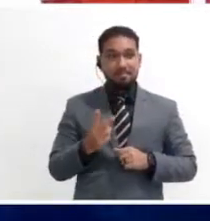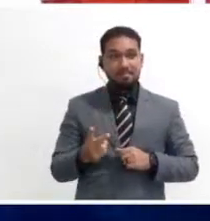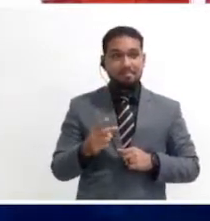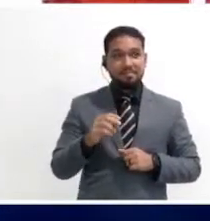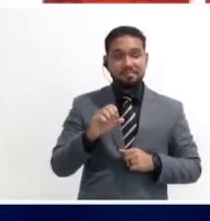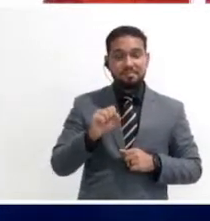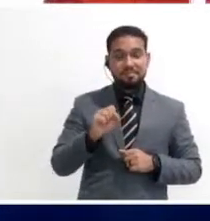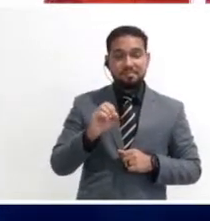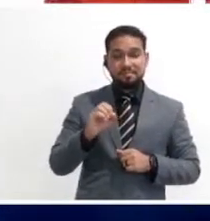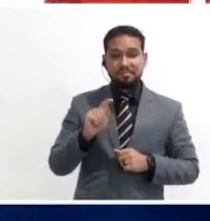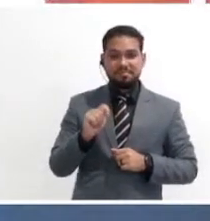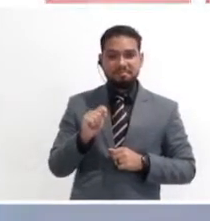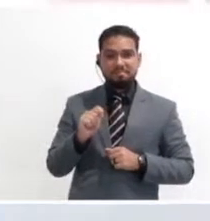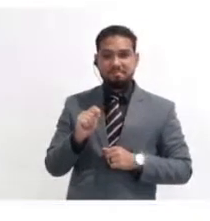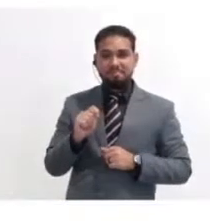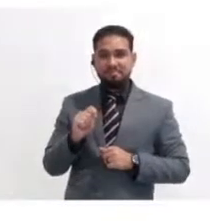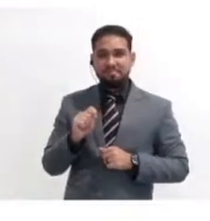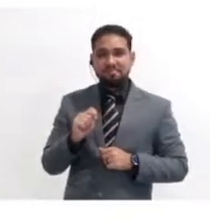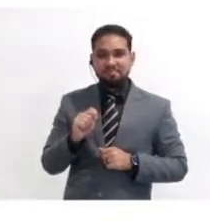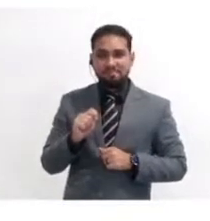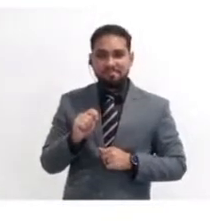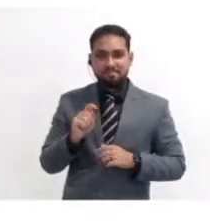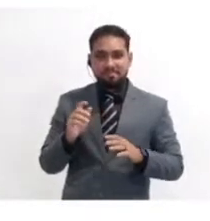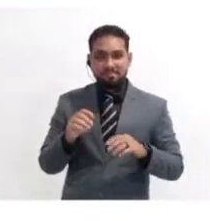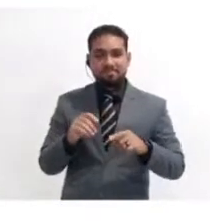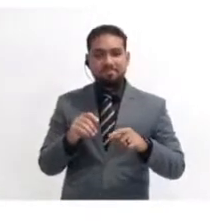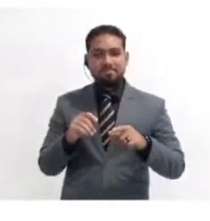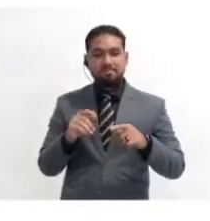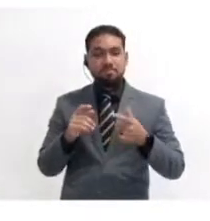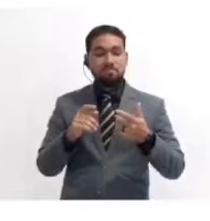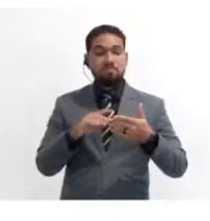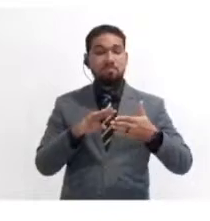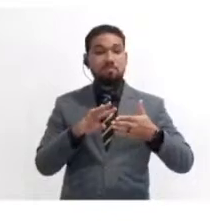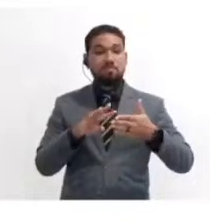transistor package, and how it's shrunk over time.